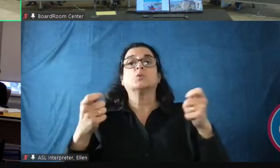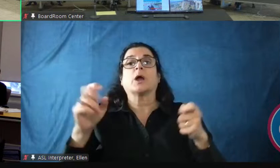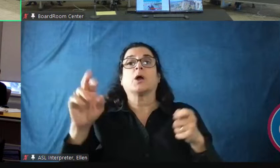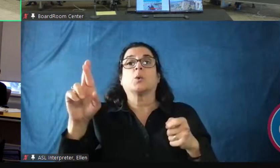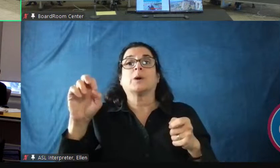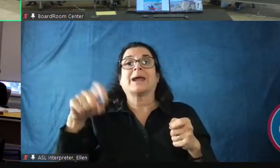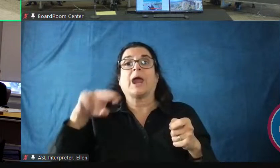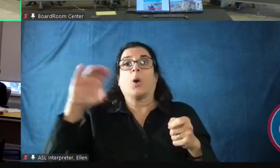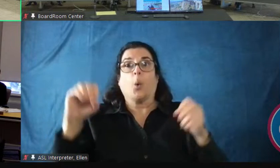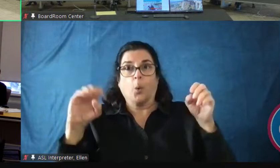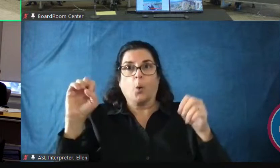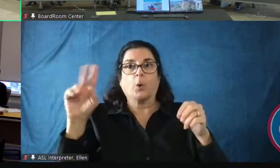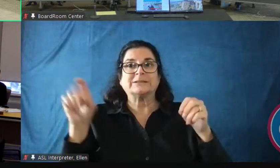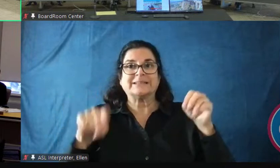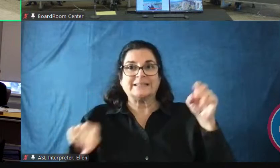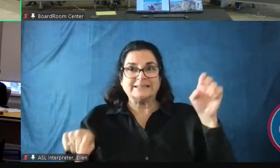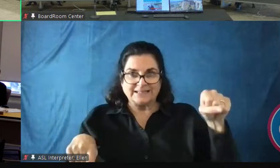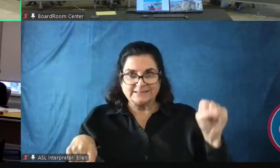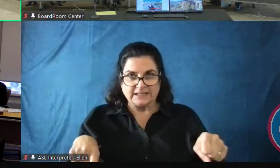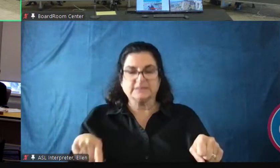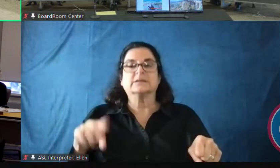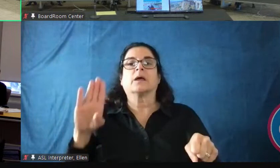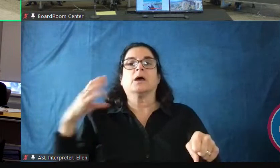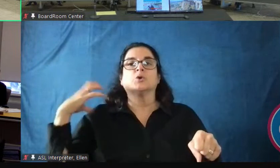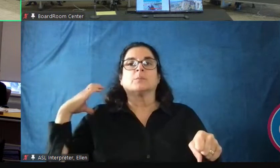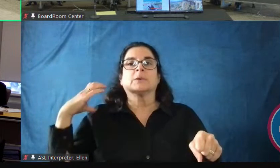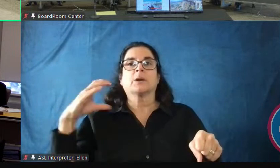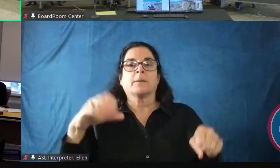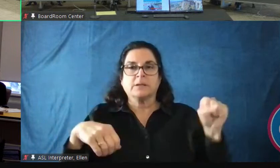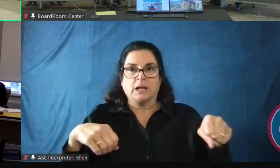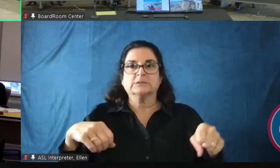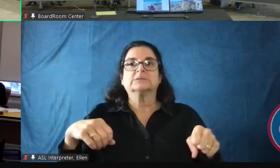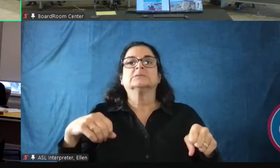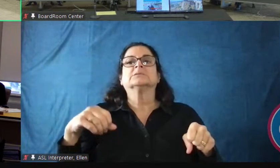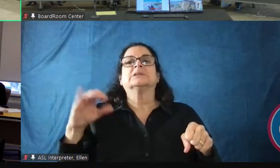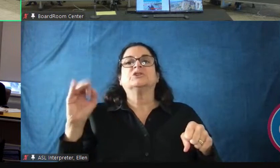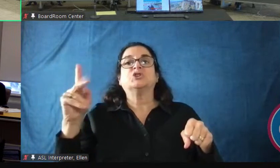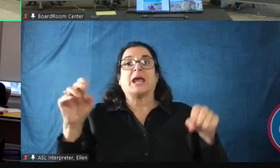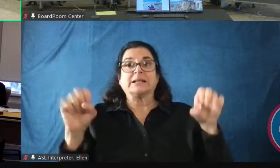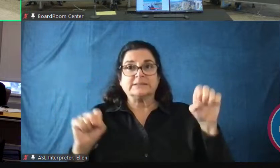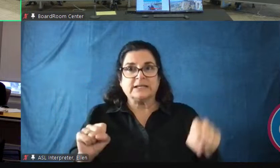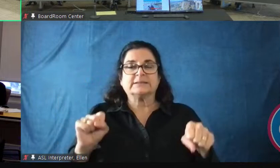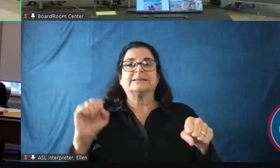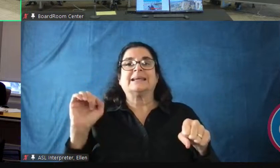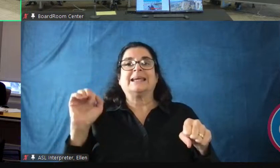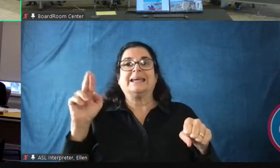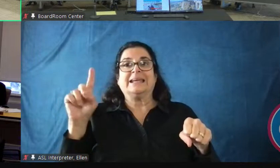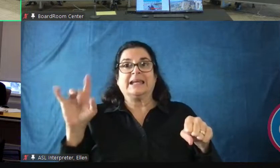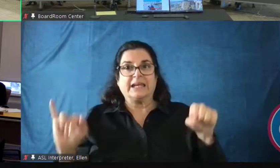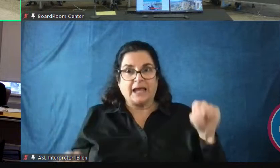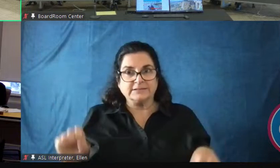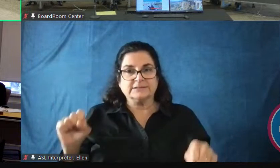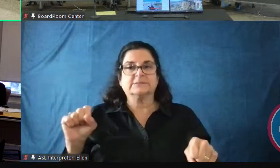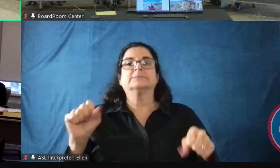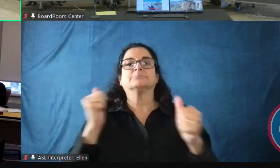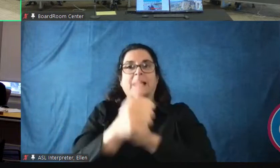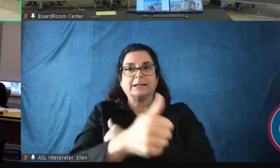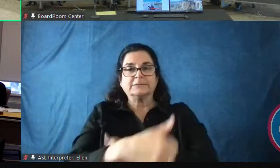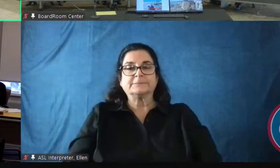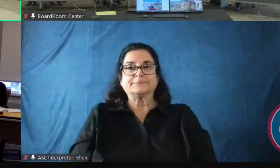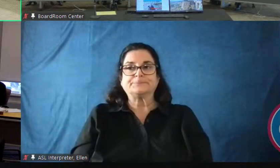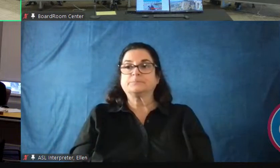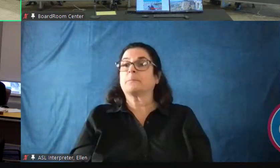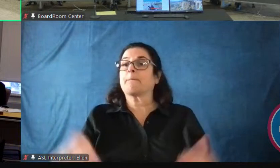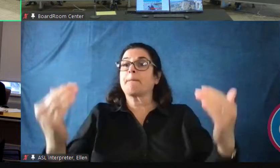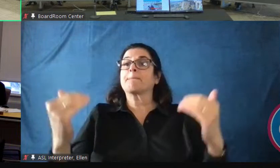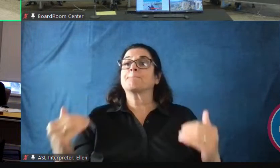Yes. Chairman Barclay? Yes. Director Jakes? Yes. Director Eady? Yes. Motion passes. We'll now address